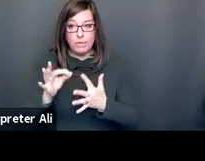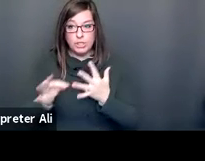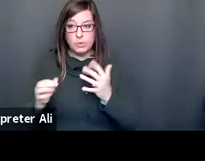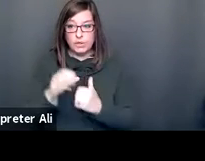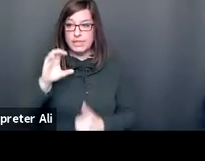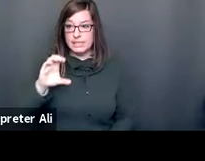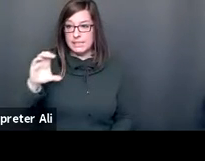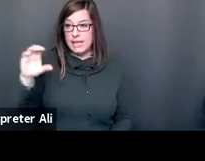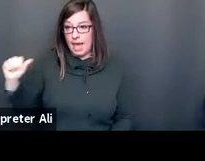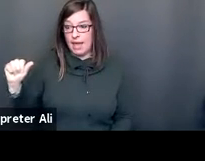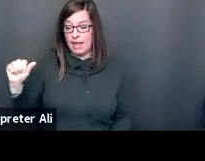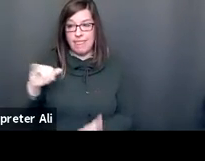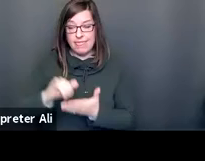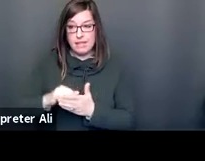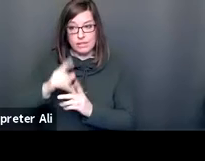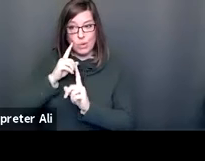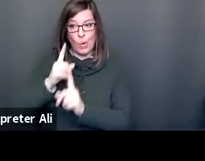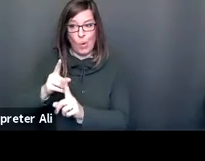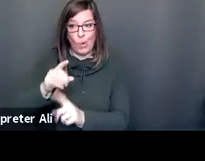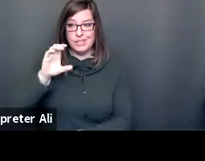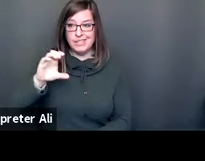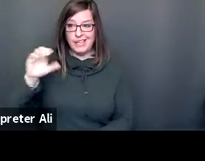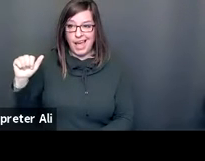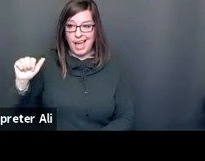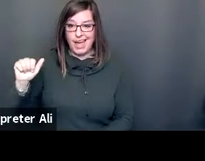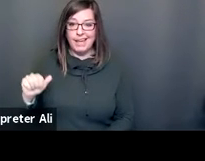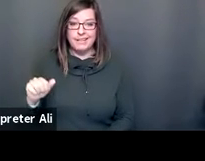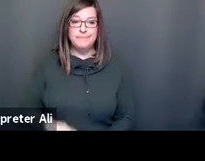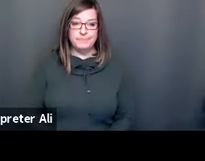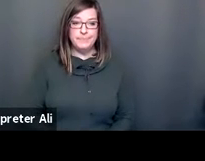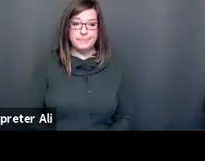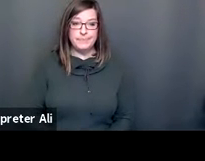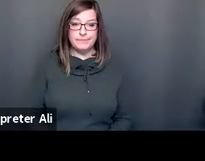aggregation. In fact, that's the main feature of community choice aggregation.